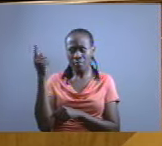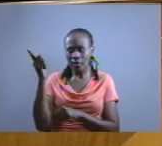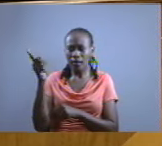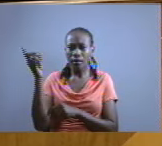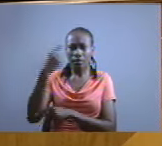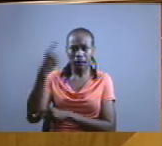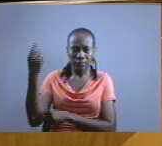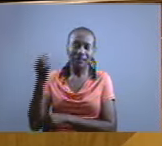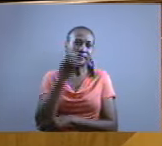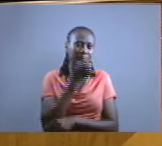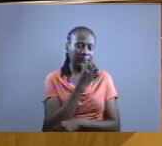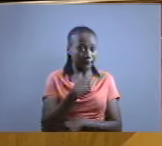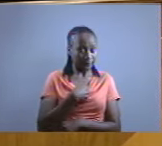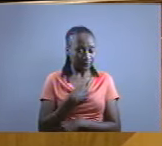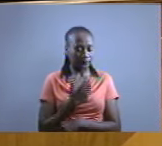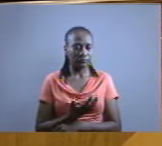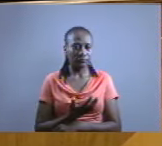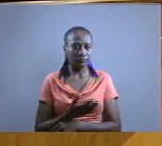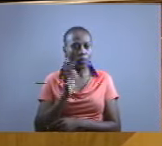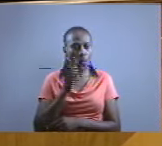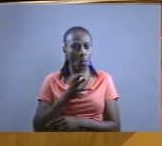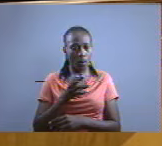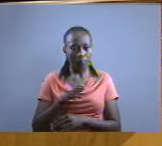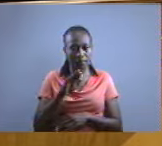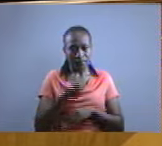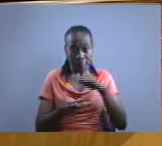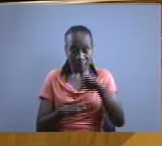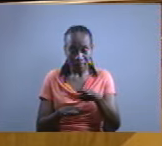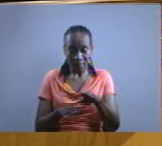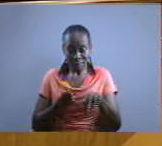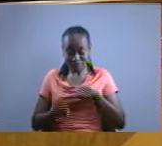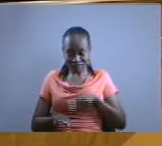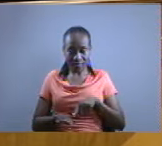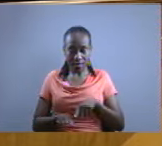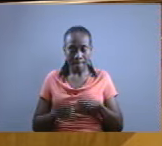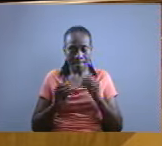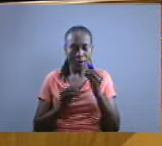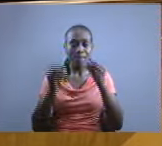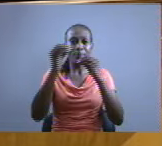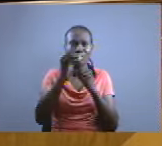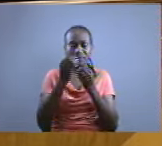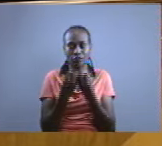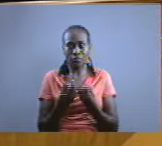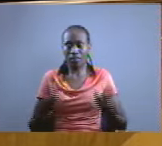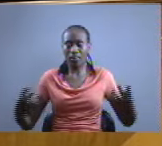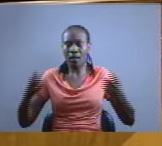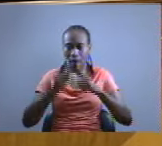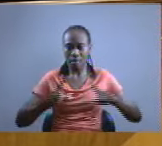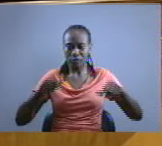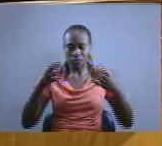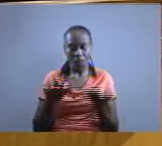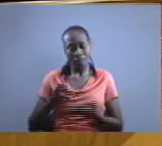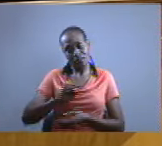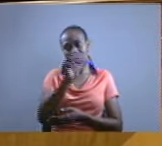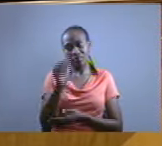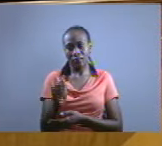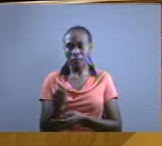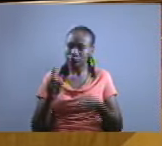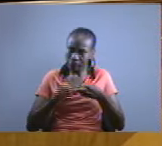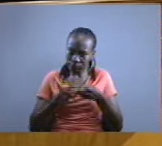a major step in promoting multilingualism in our country. We also said we were strengthening